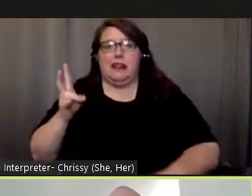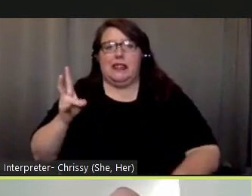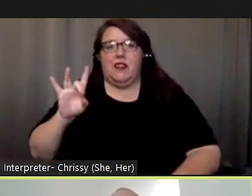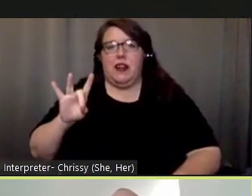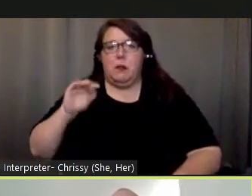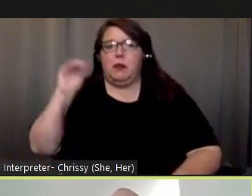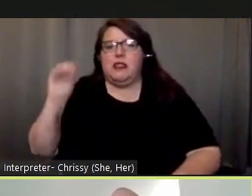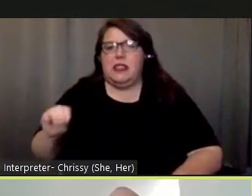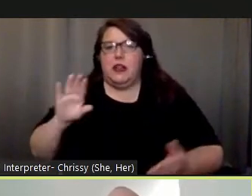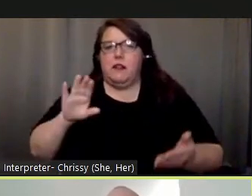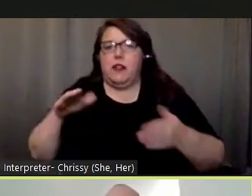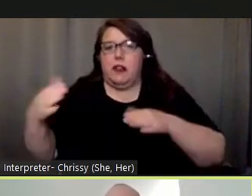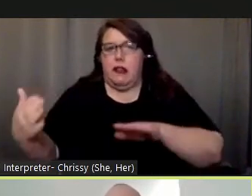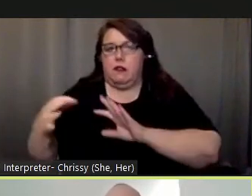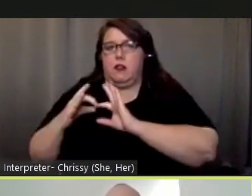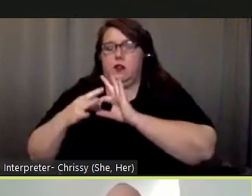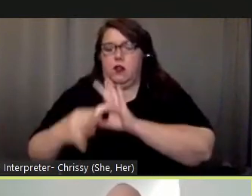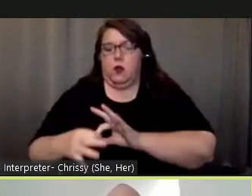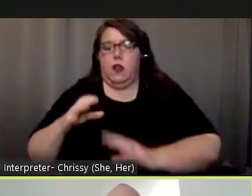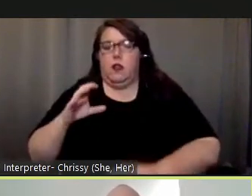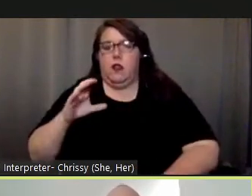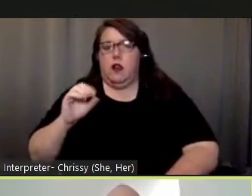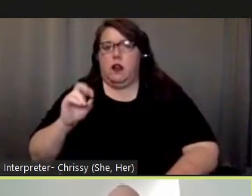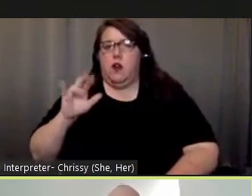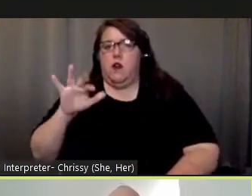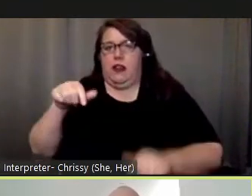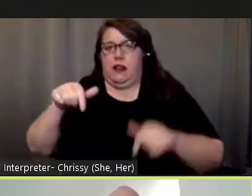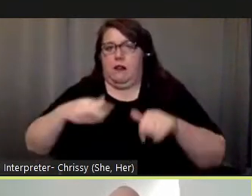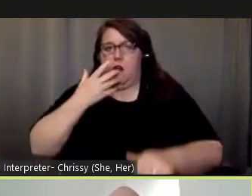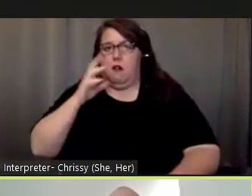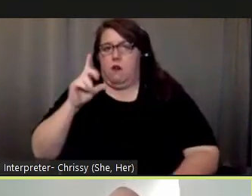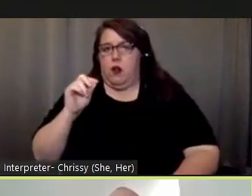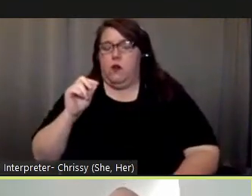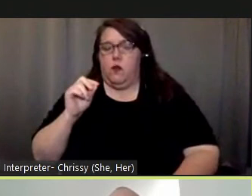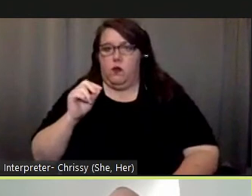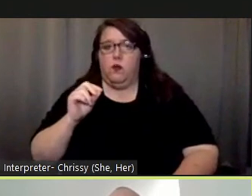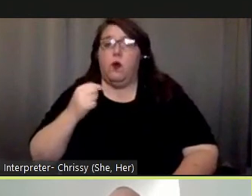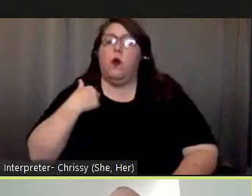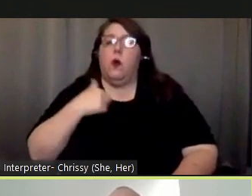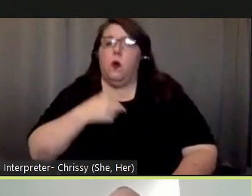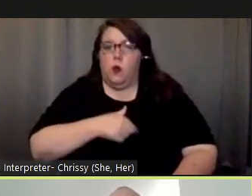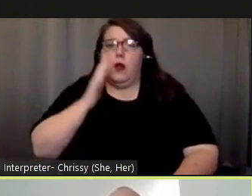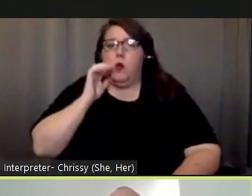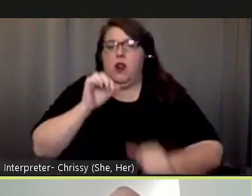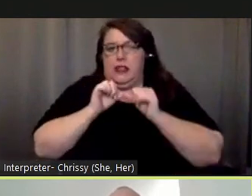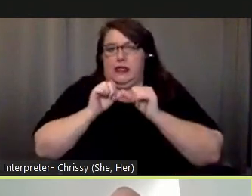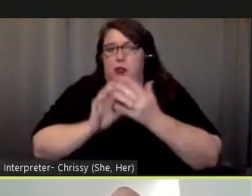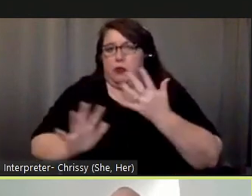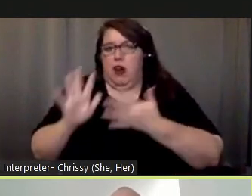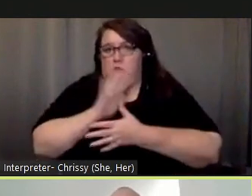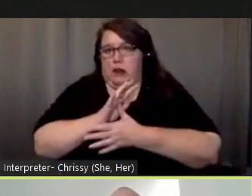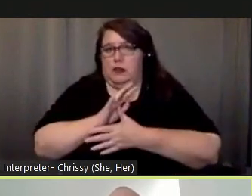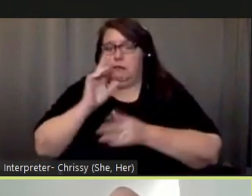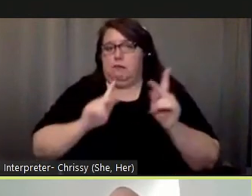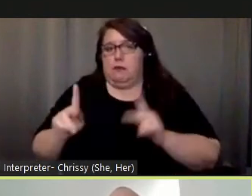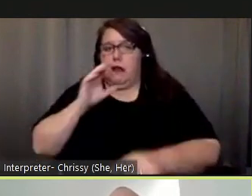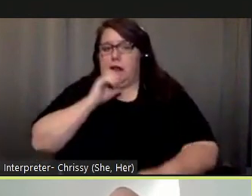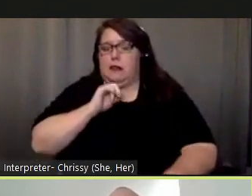deaths associated with COVID in Colorado. And so we are going to continue prioritizing 70 and up until